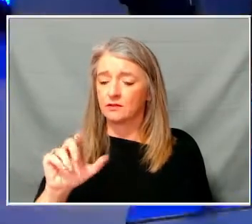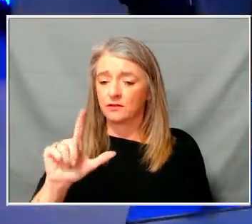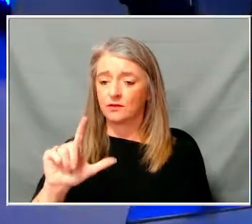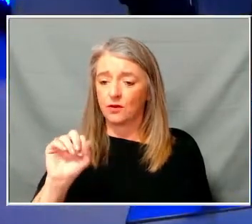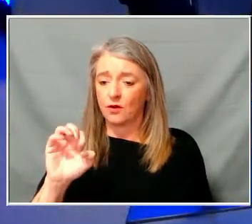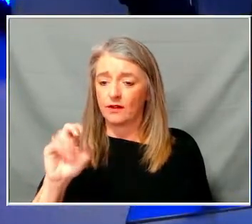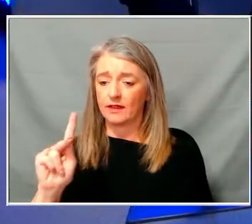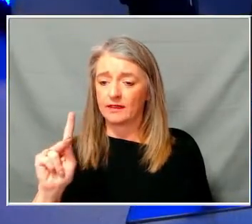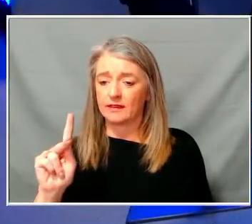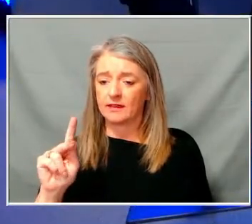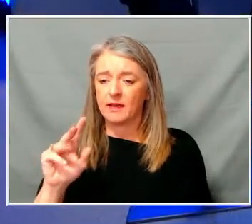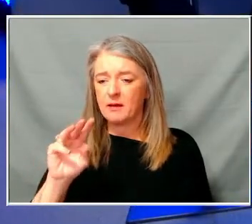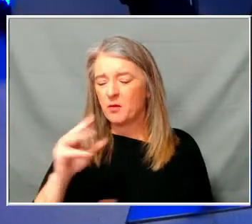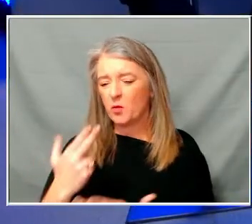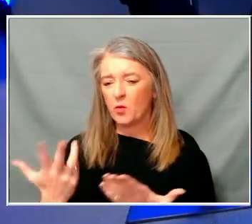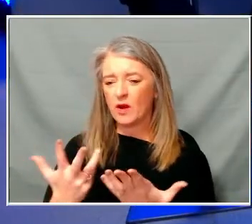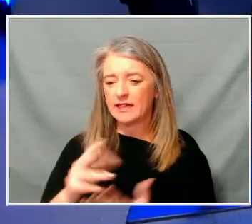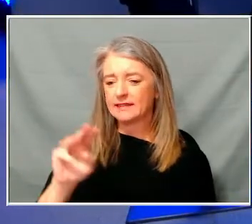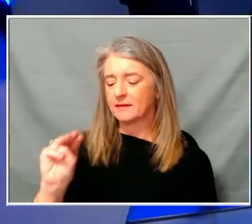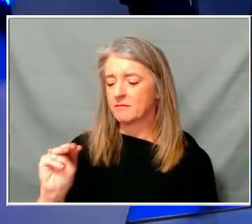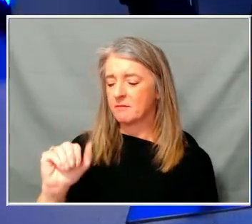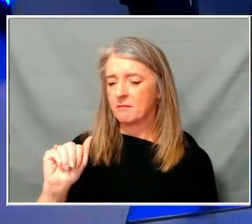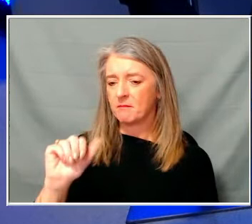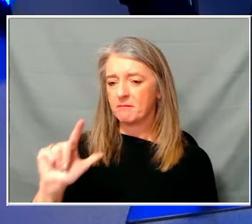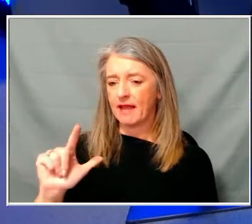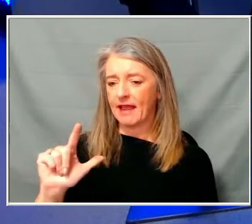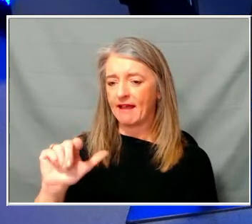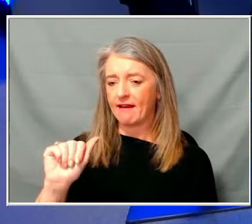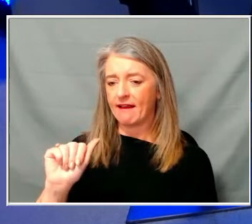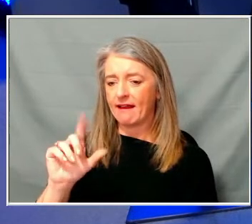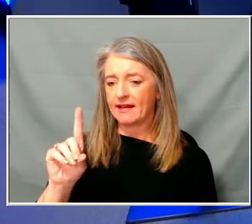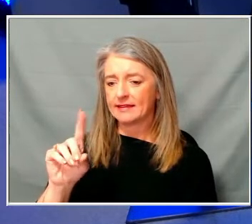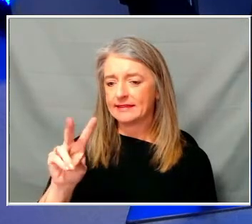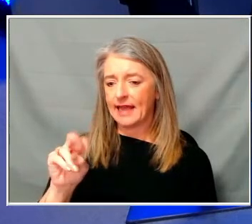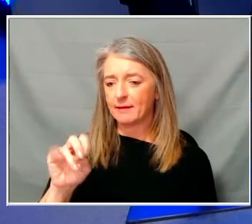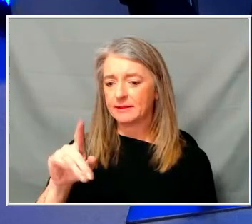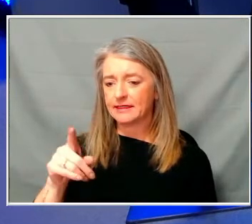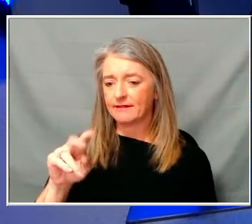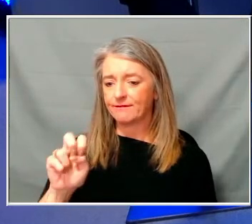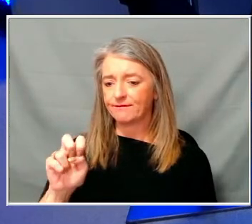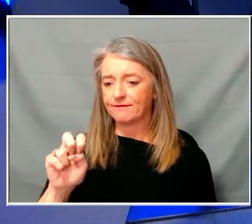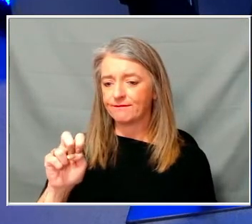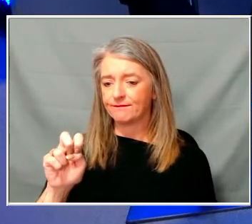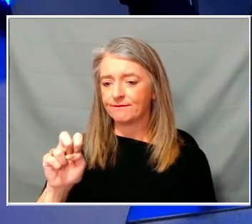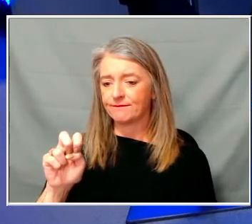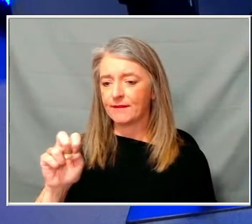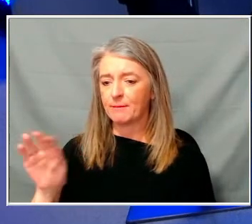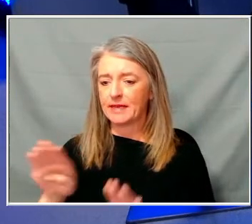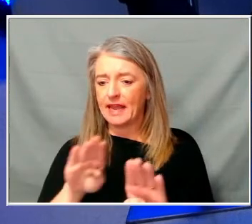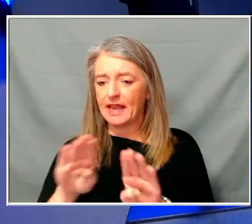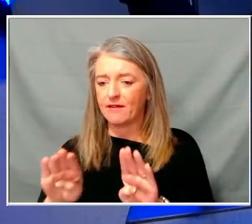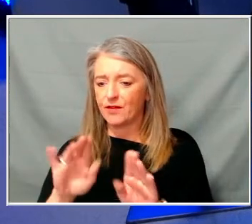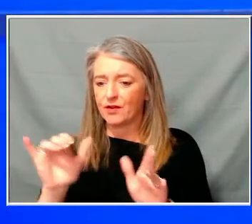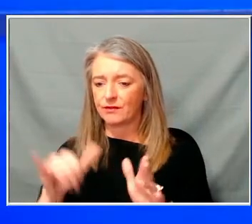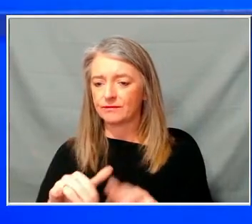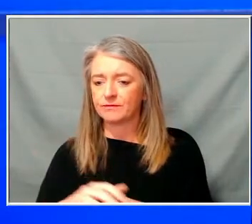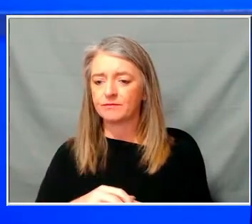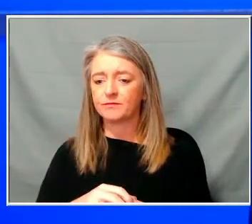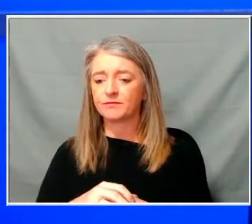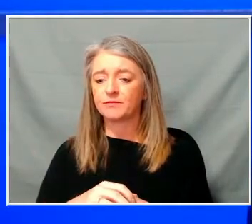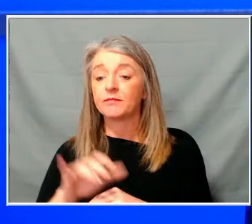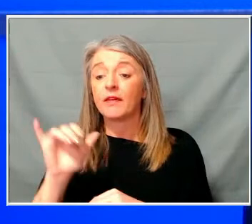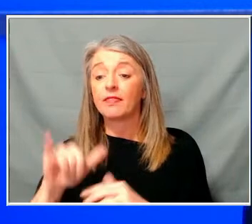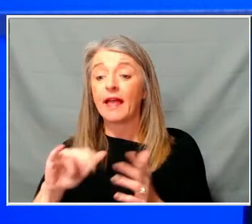behavior is, when you normally use that term, and how does it relate to what we're talking about today? Well, so maladaptive behavior